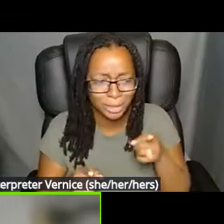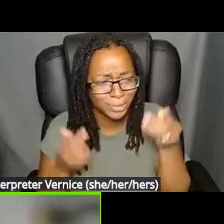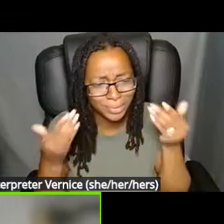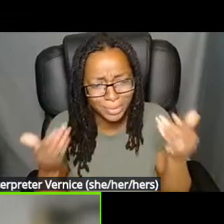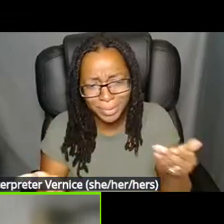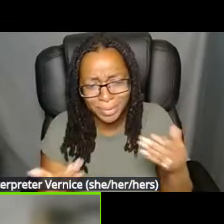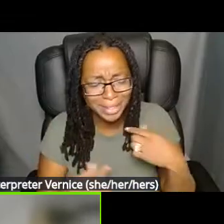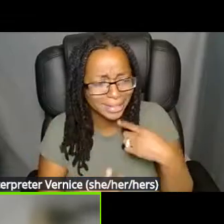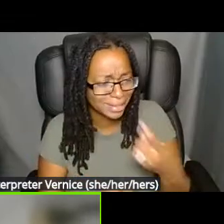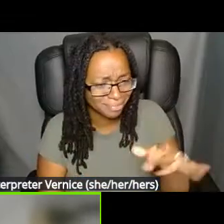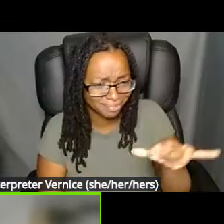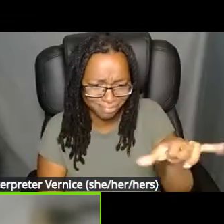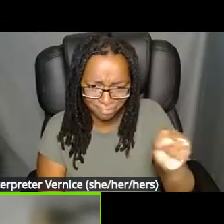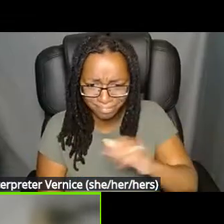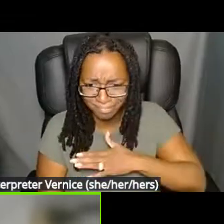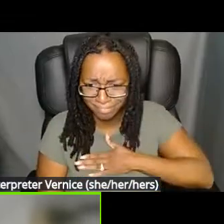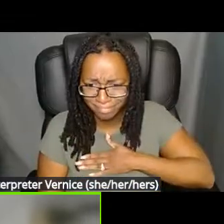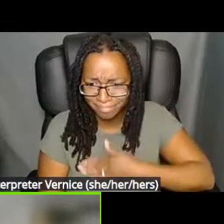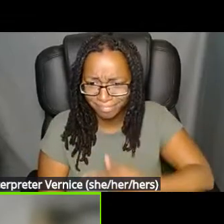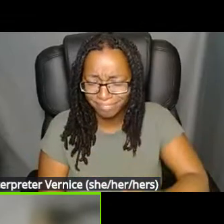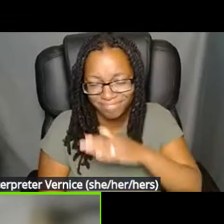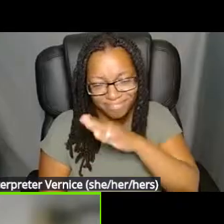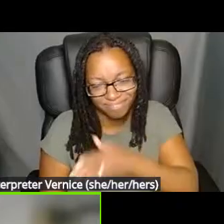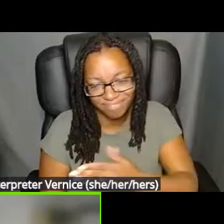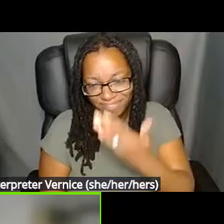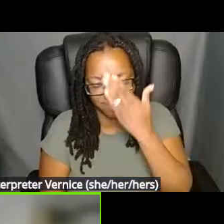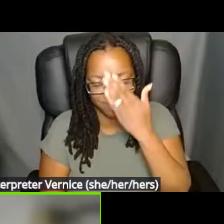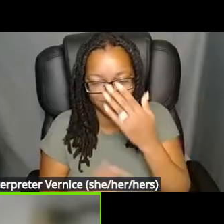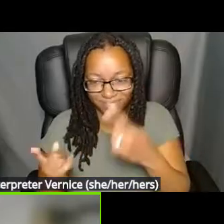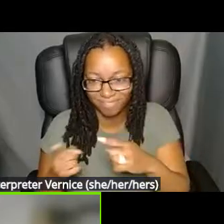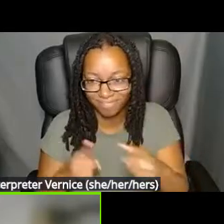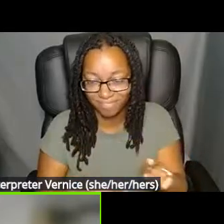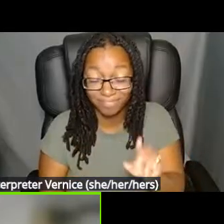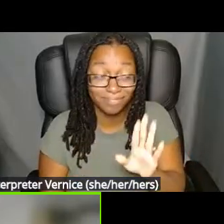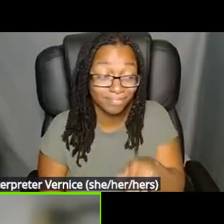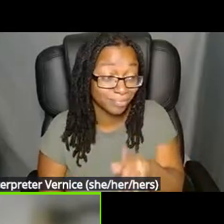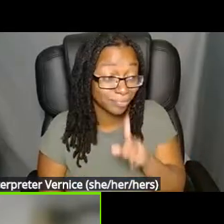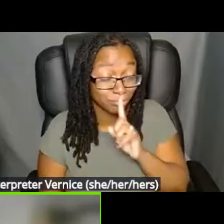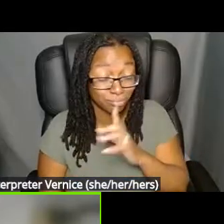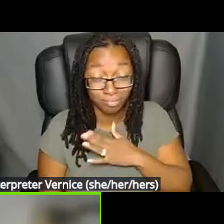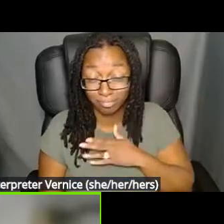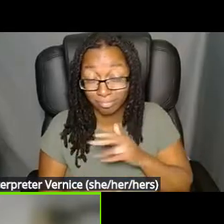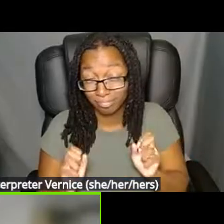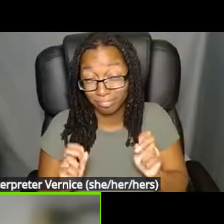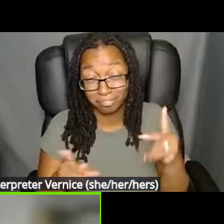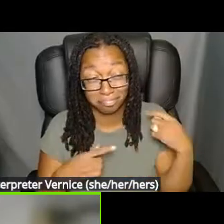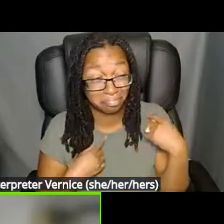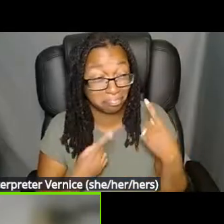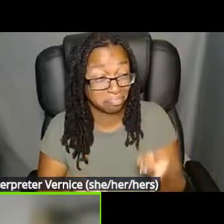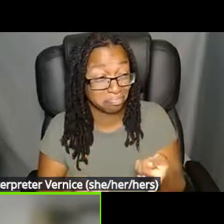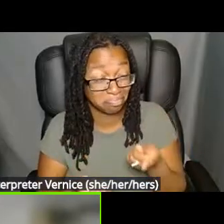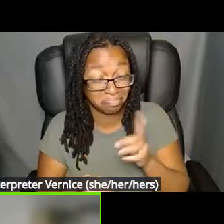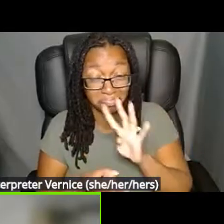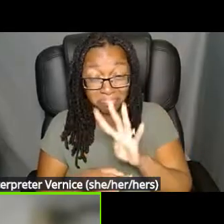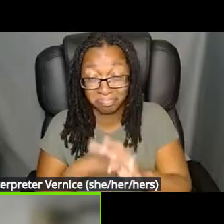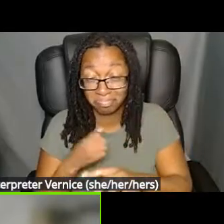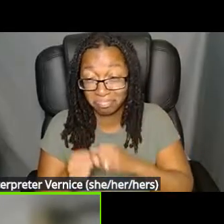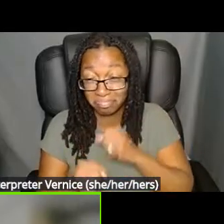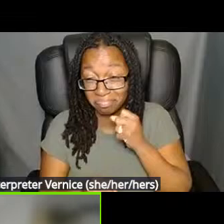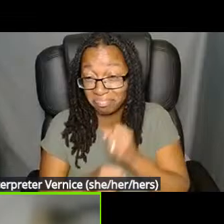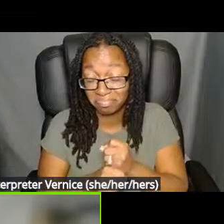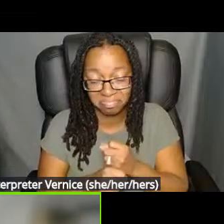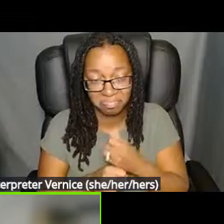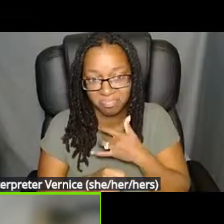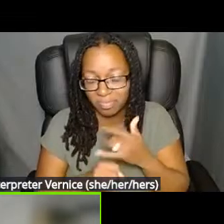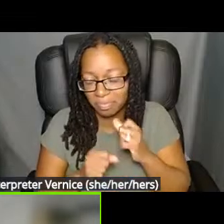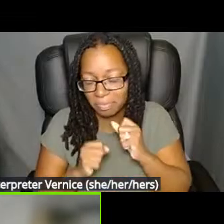being. I kid you not, like the opportunities I've had in like my career in the last like since I finished my PhD like 4 years have been tremendous